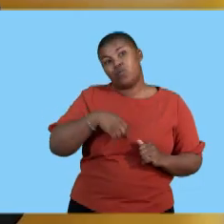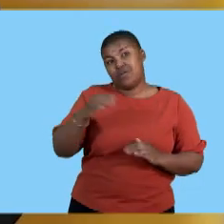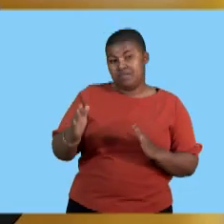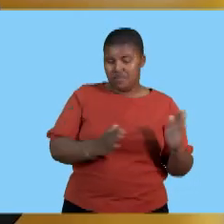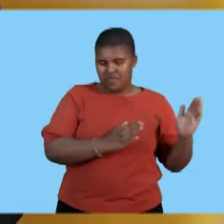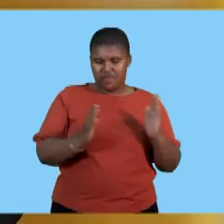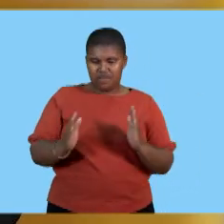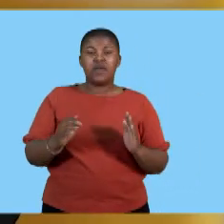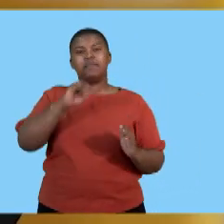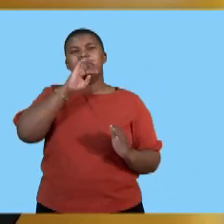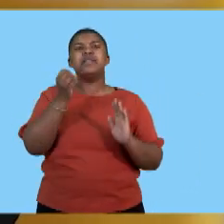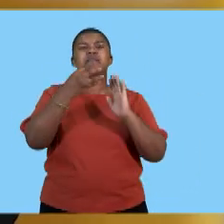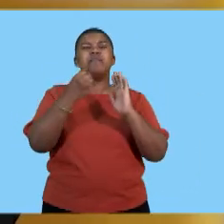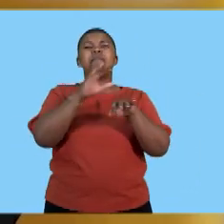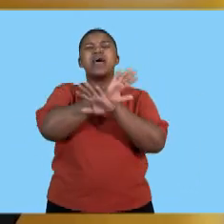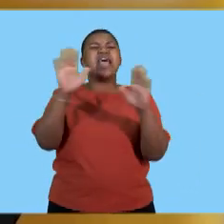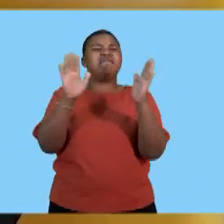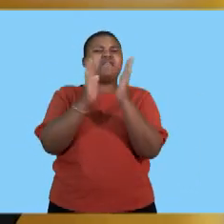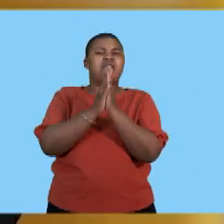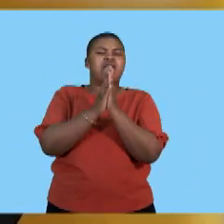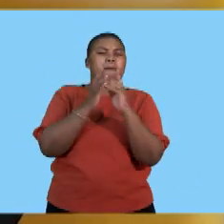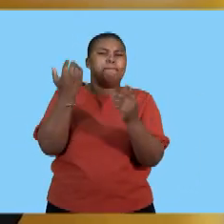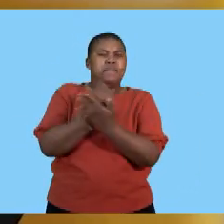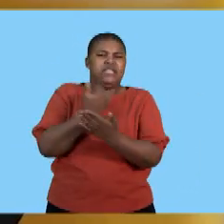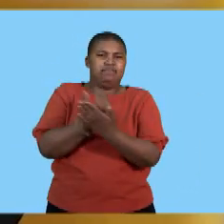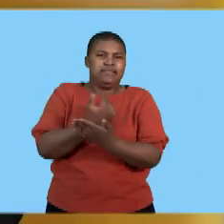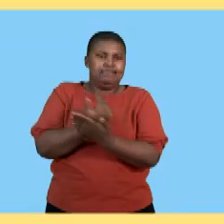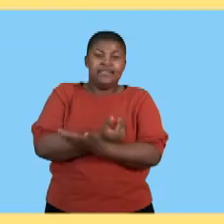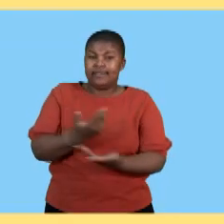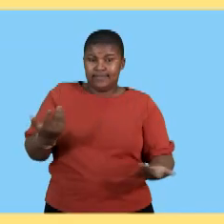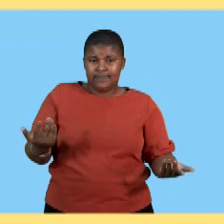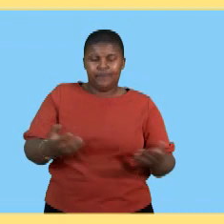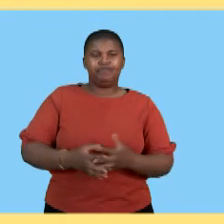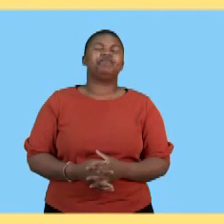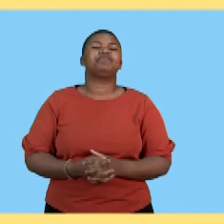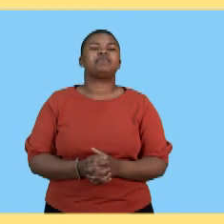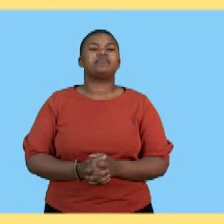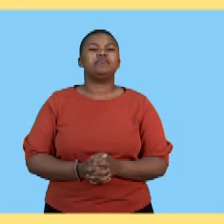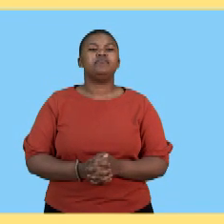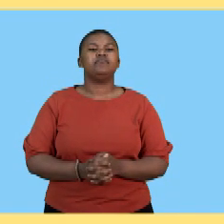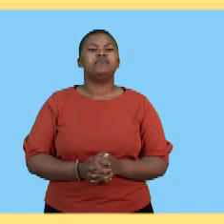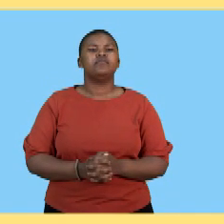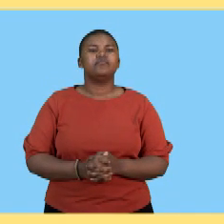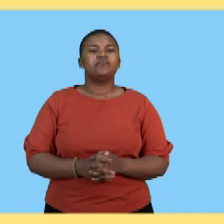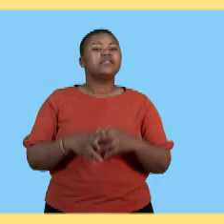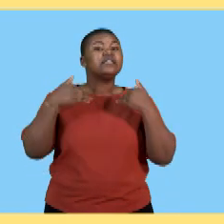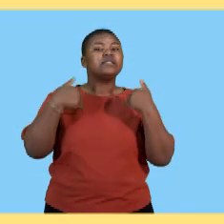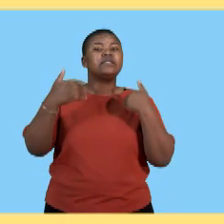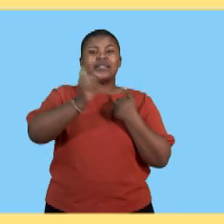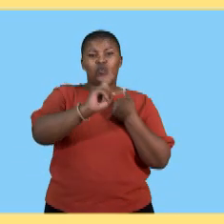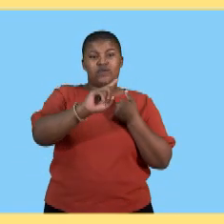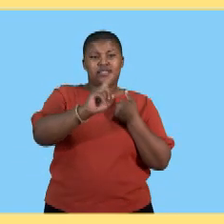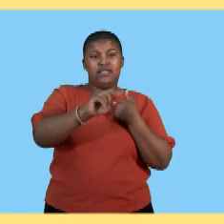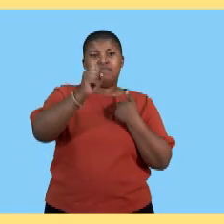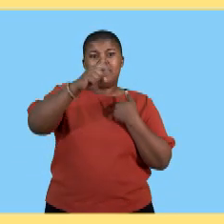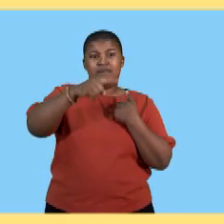is where we record all the amounts that are owing, the trade and other payables note. So the first one that we begin with